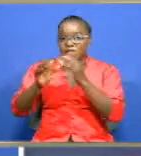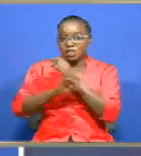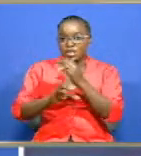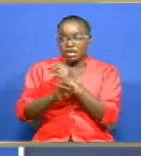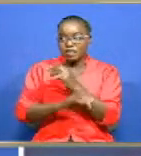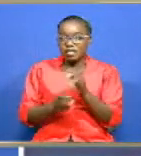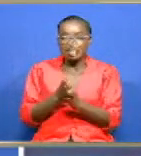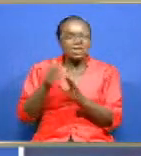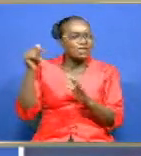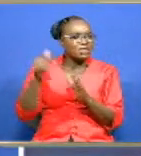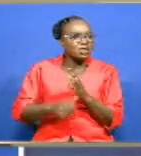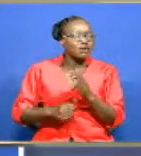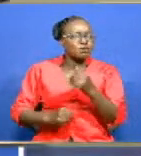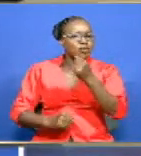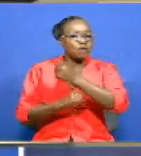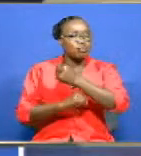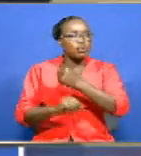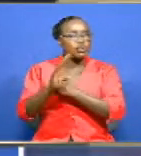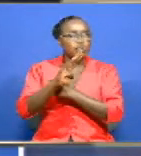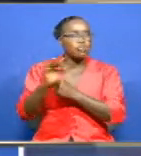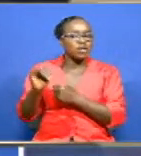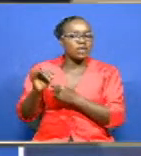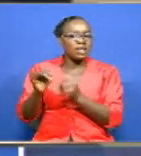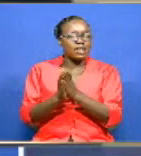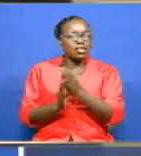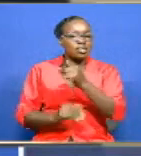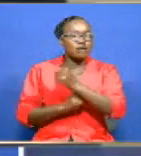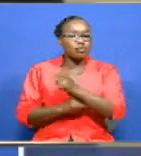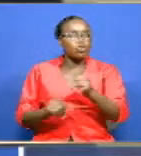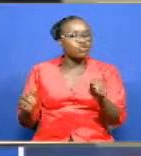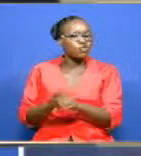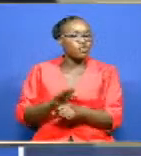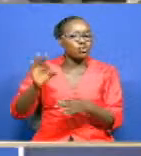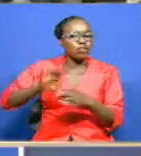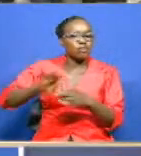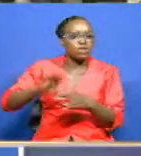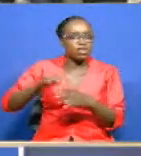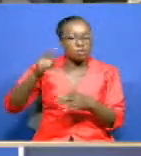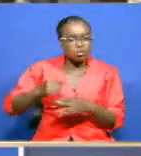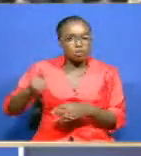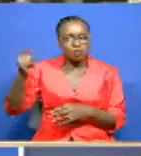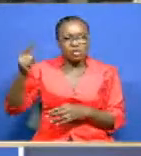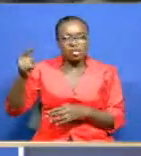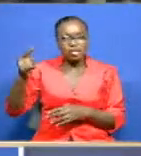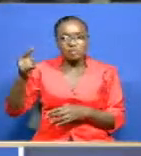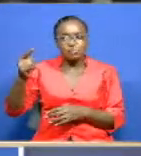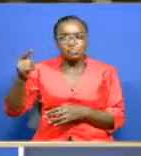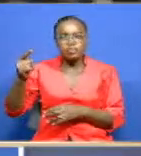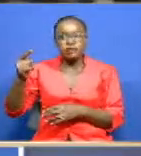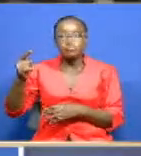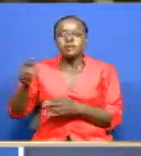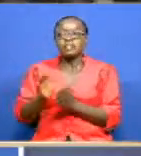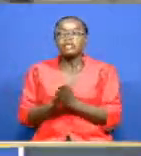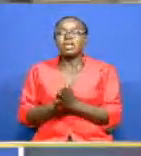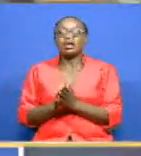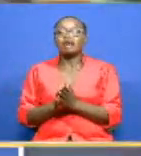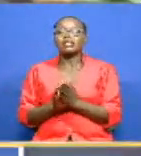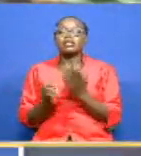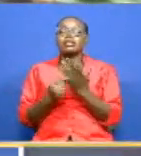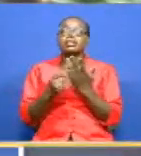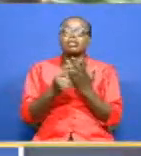kabisa, wapigie debe BBI na kiunga mkono ipite kwa referendum. And as the race to replace Mike Sonko at City